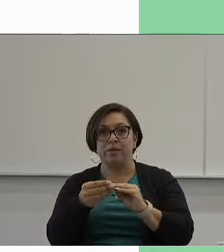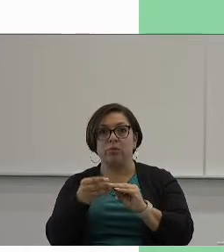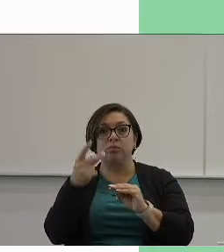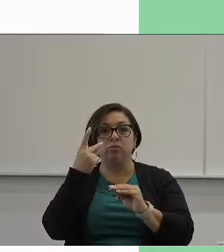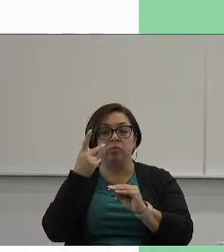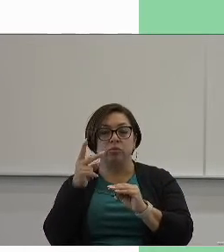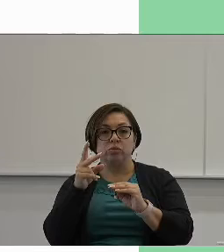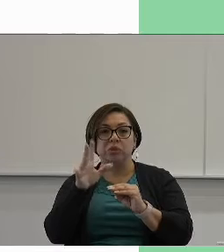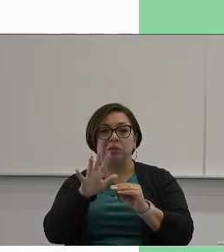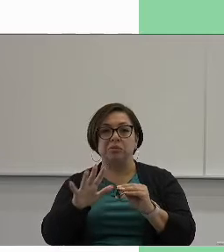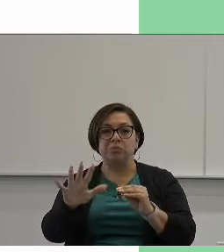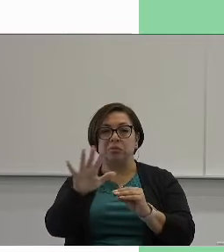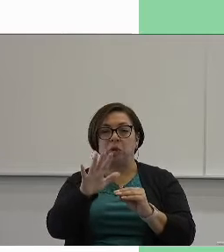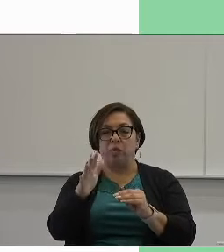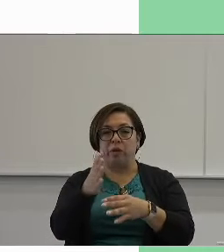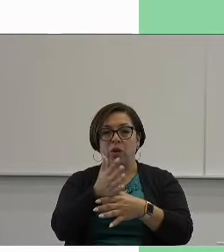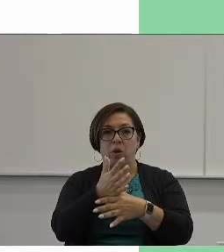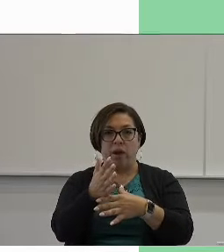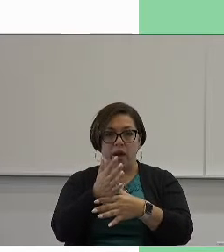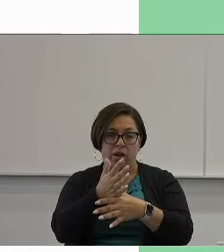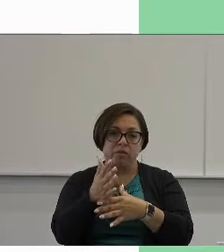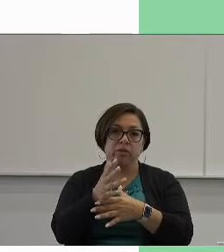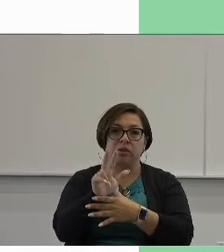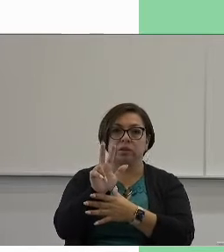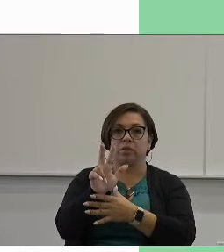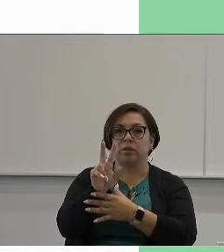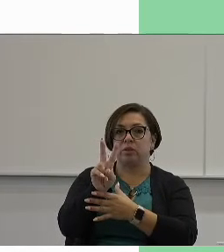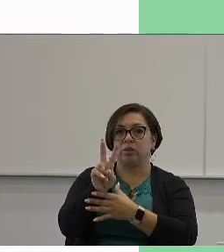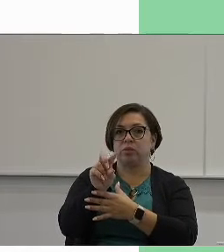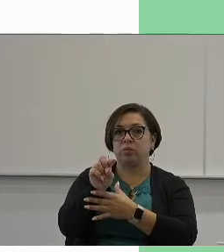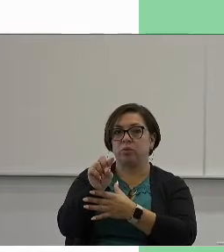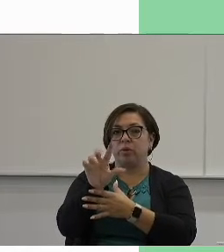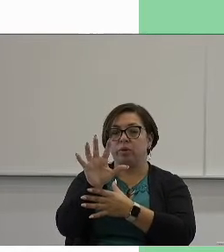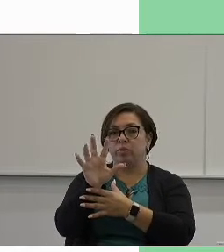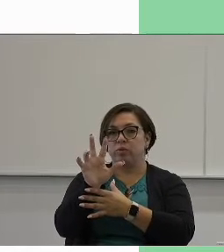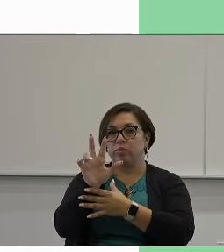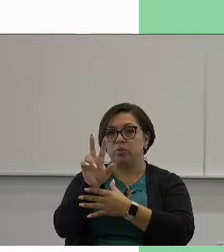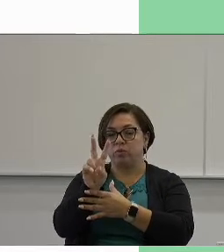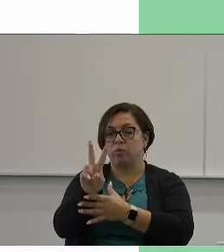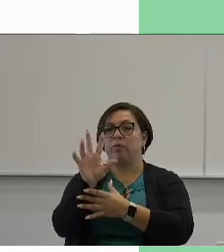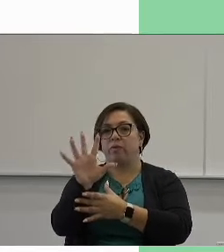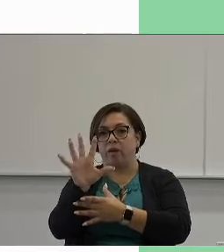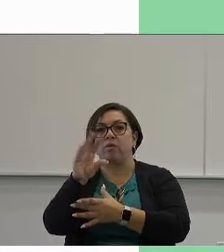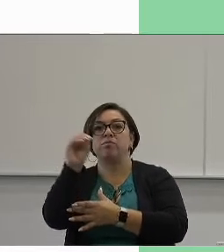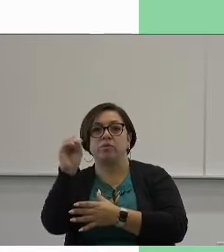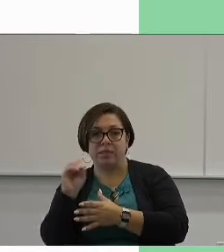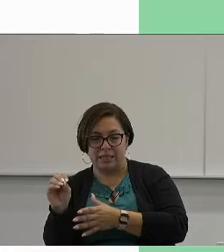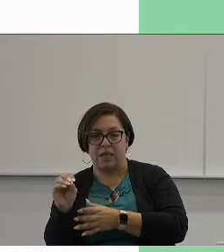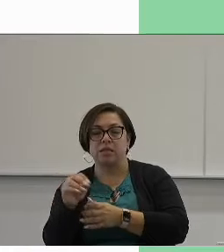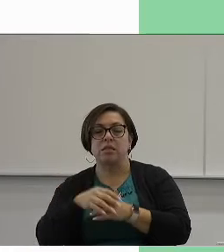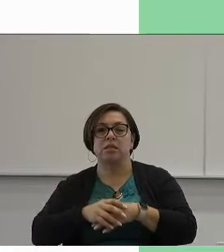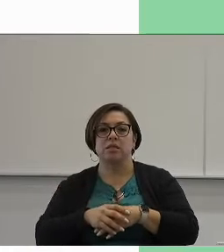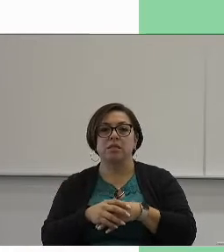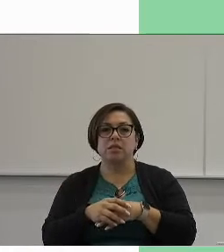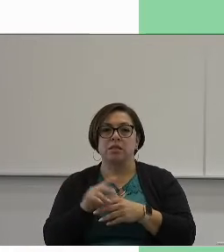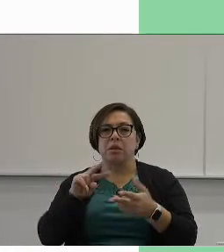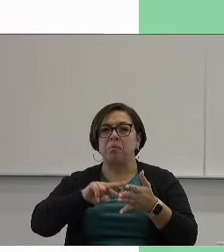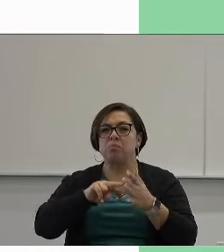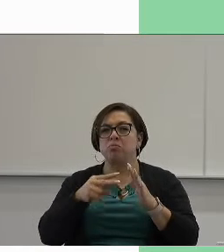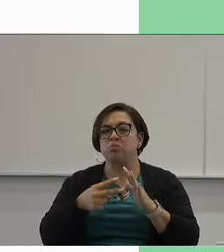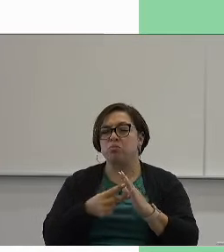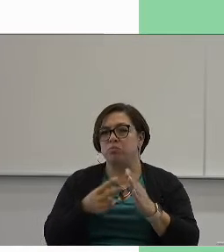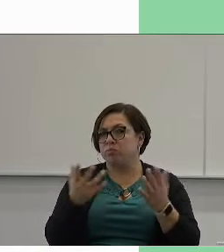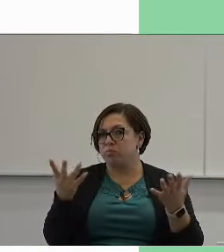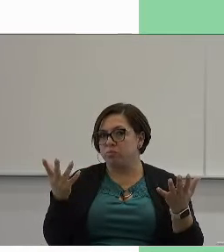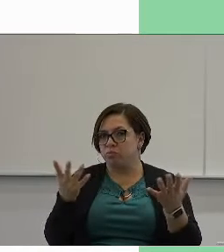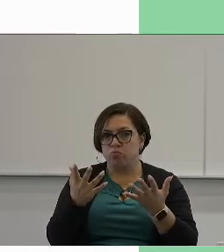overall deviation of the current districts at 32.52%. And so that just confirms for us that indeed, as we sit